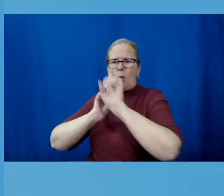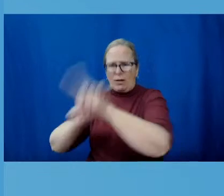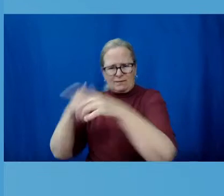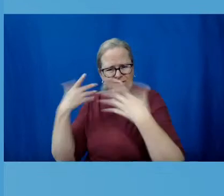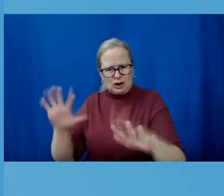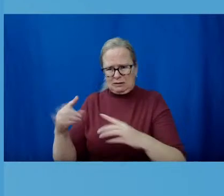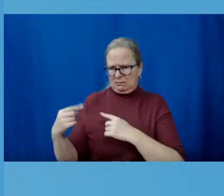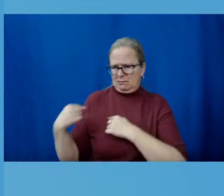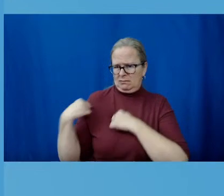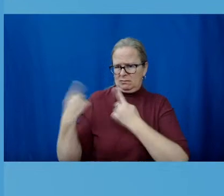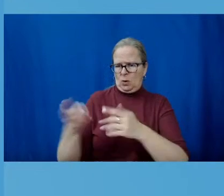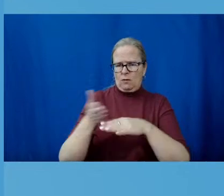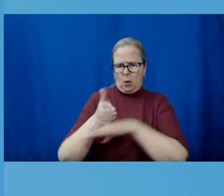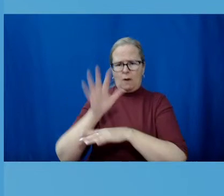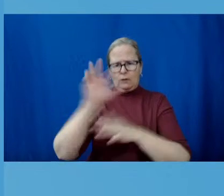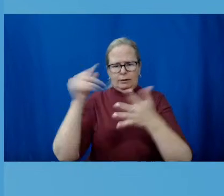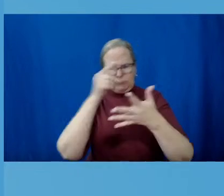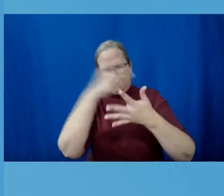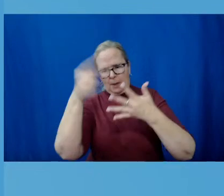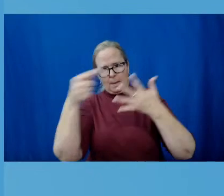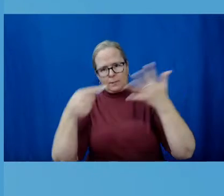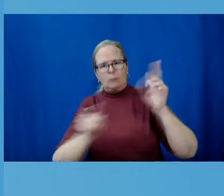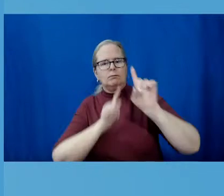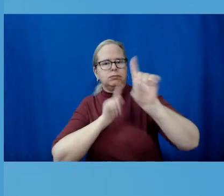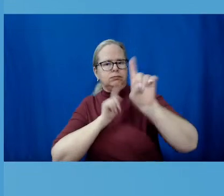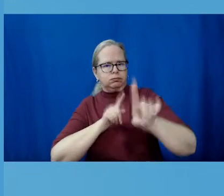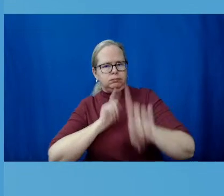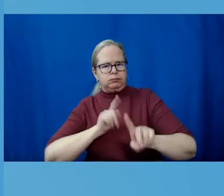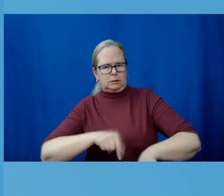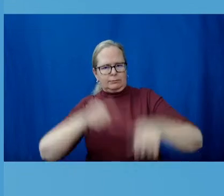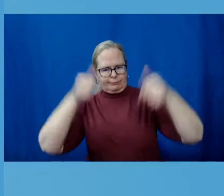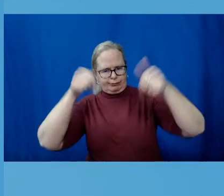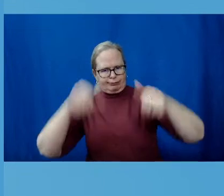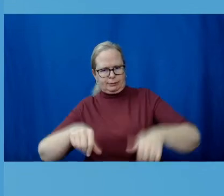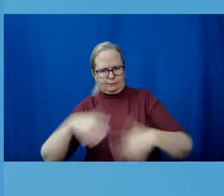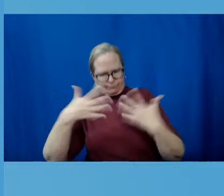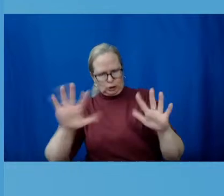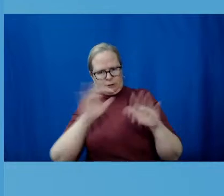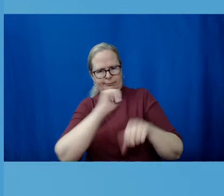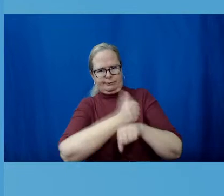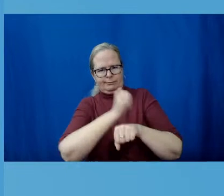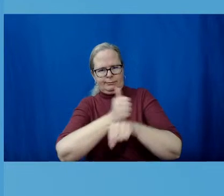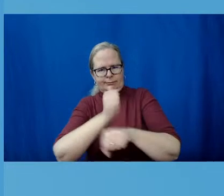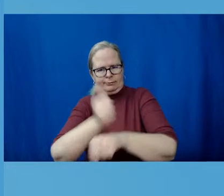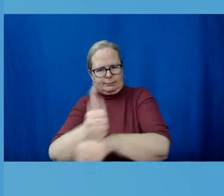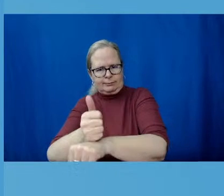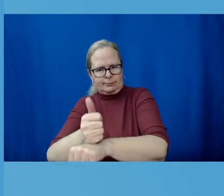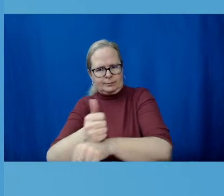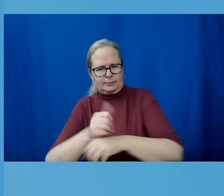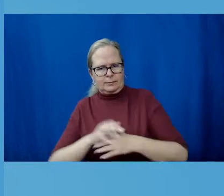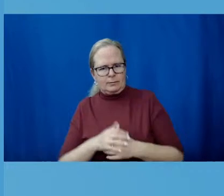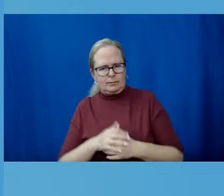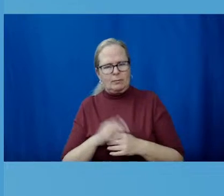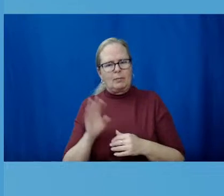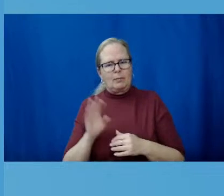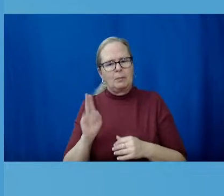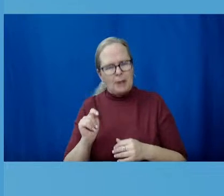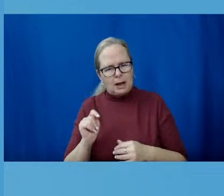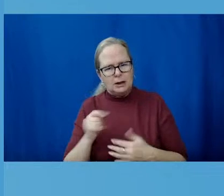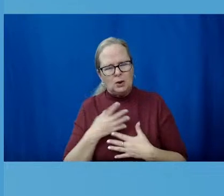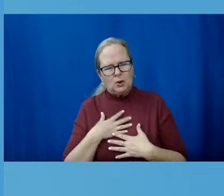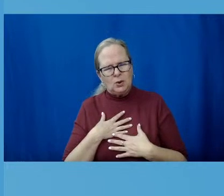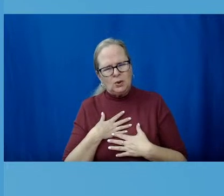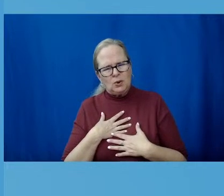authority. The fact that she conveniently chooses to say, I'm just an advisor,